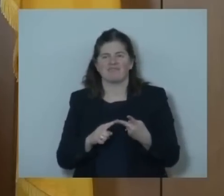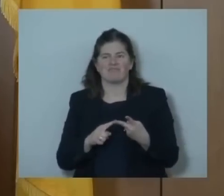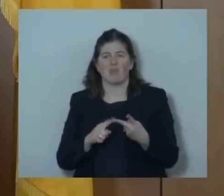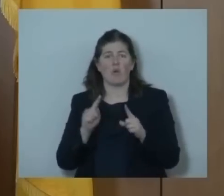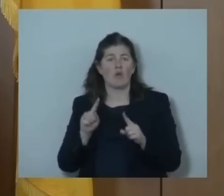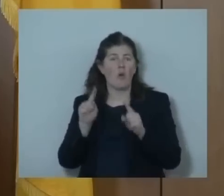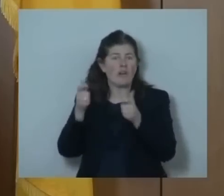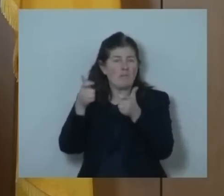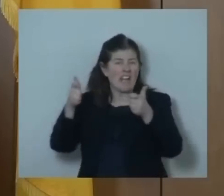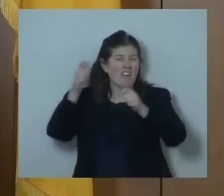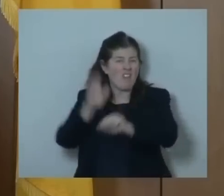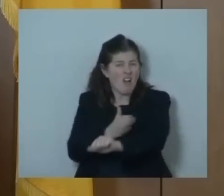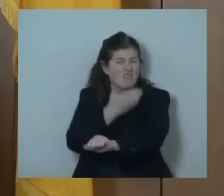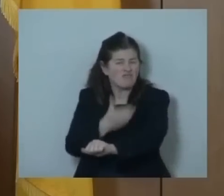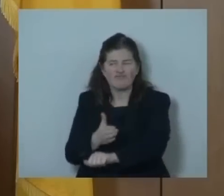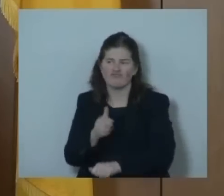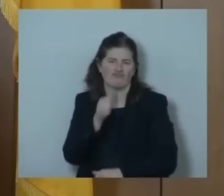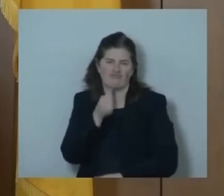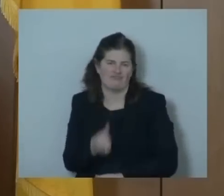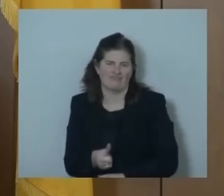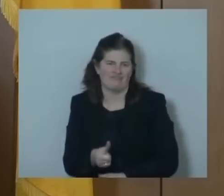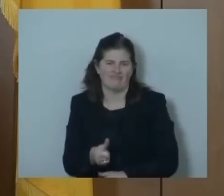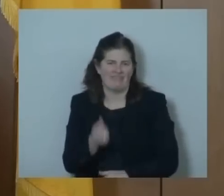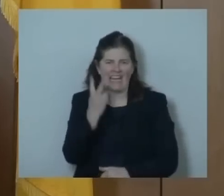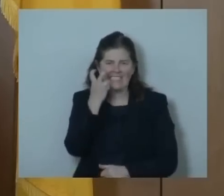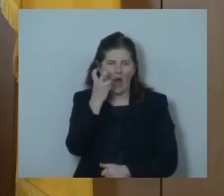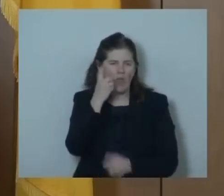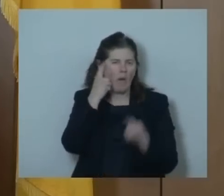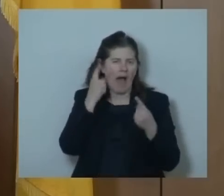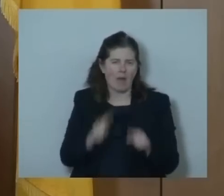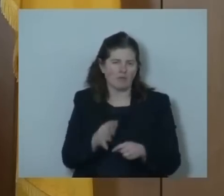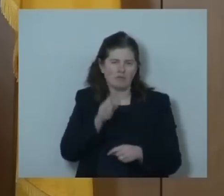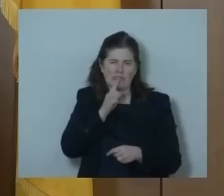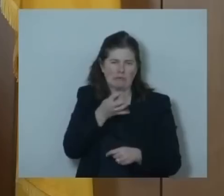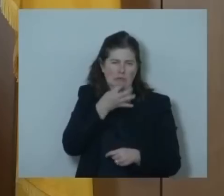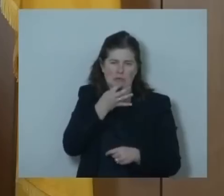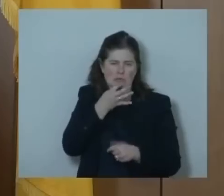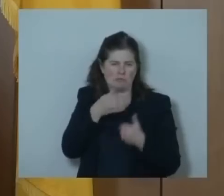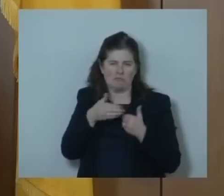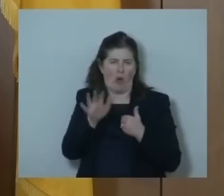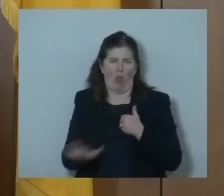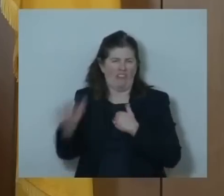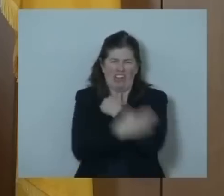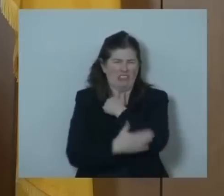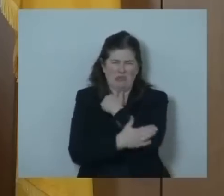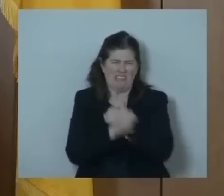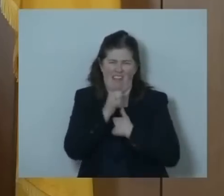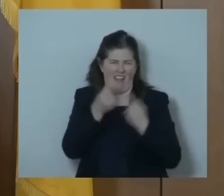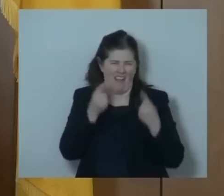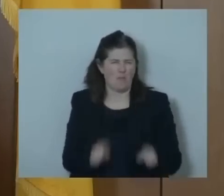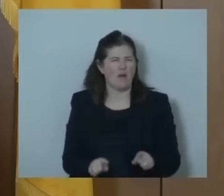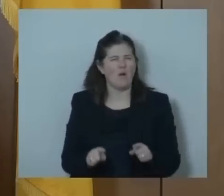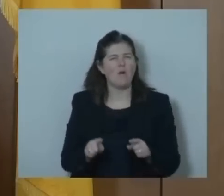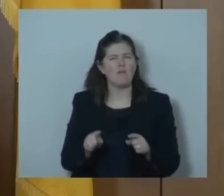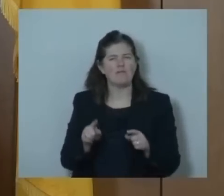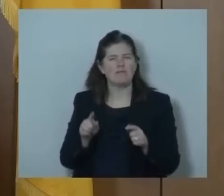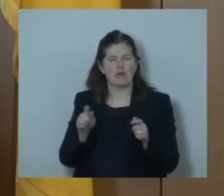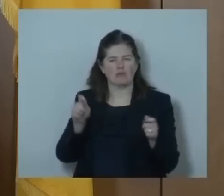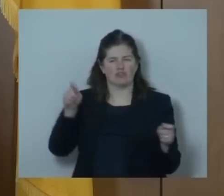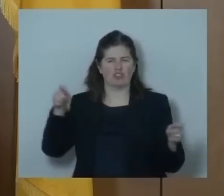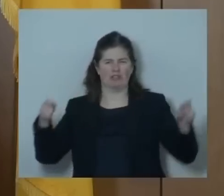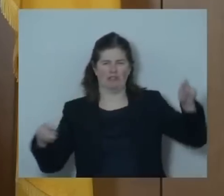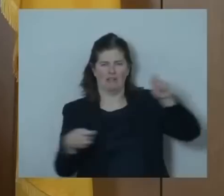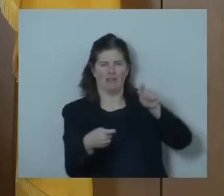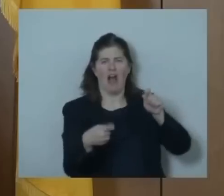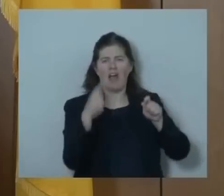to huge concerts. I don't think that's going to happen anywhere really in the country. I think that those are going to be shifted. I think we're going to